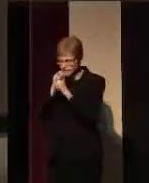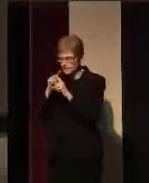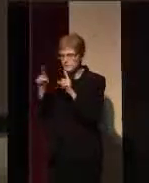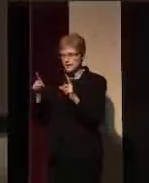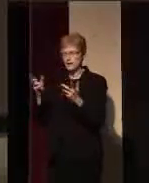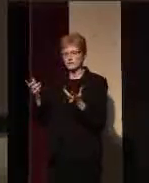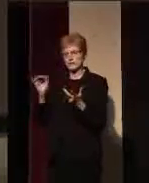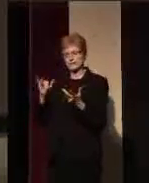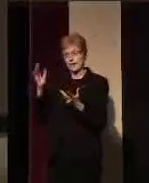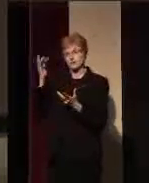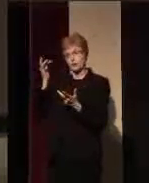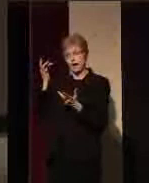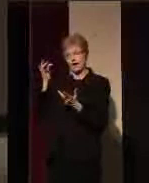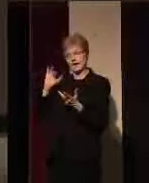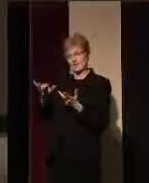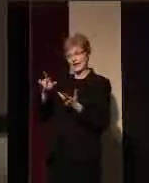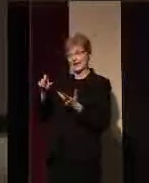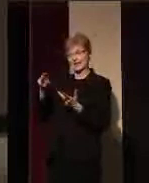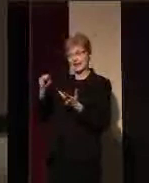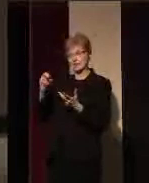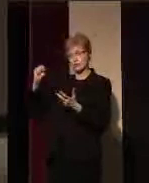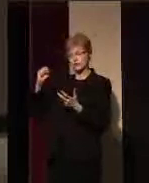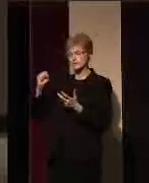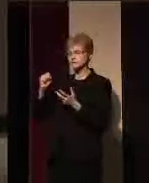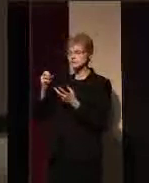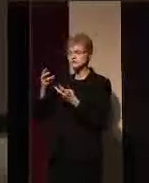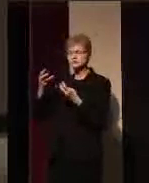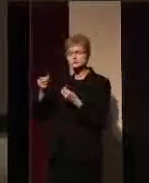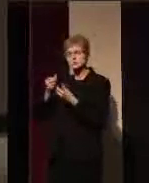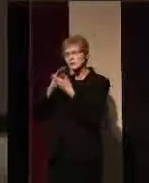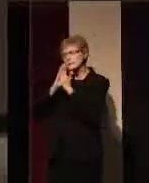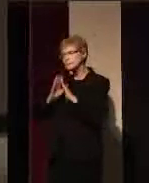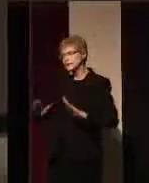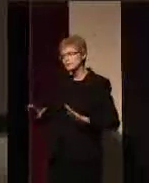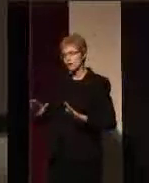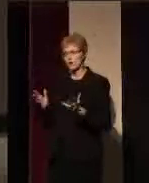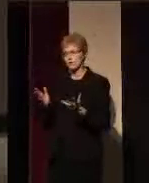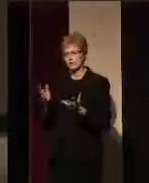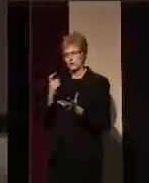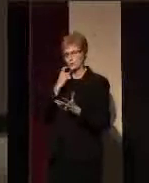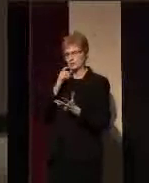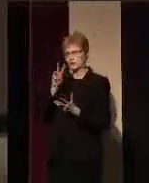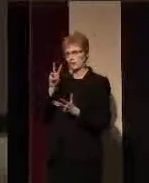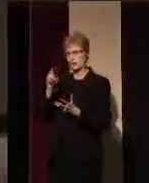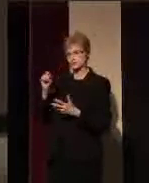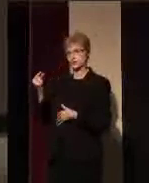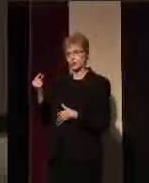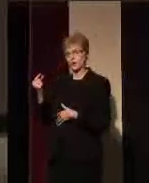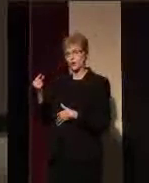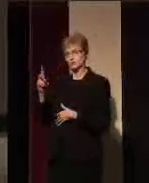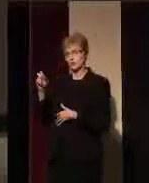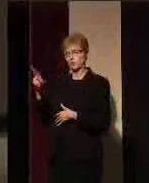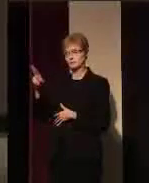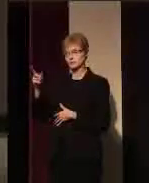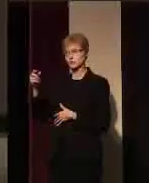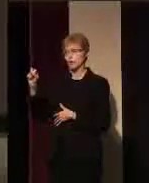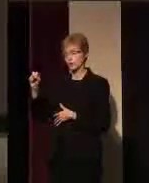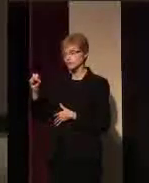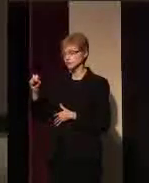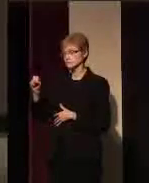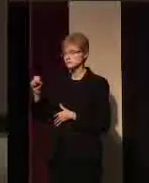tell you that that's why that particular protest went so well. There was a protest the other night in Webster Groves, probably didn't even make the